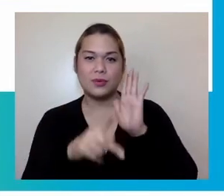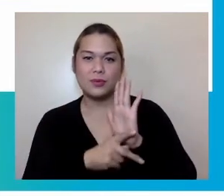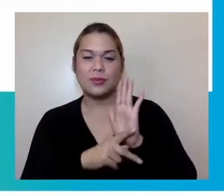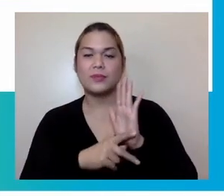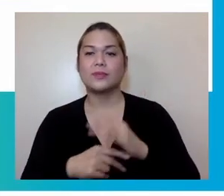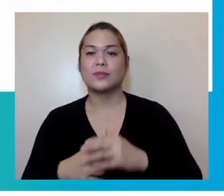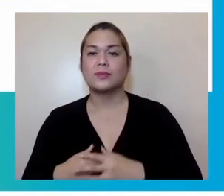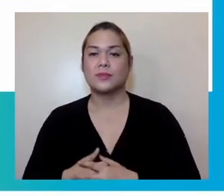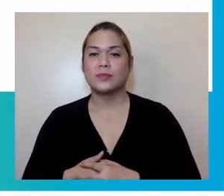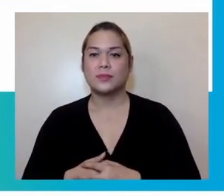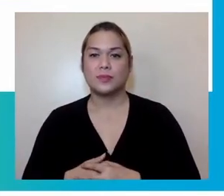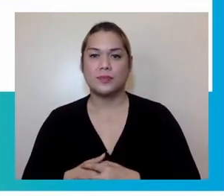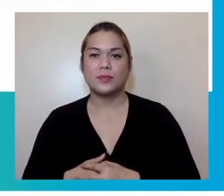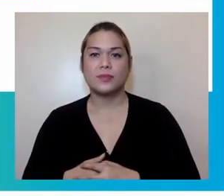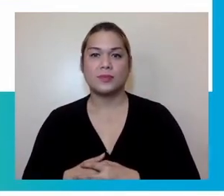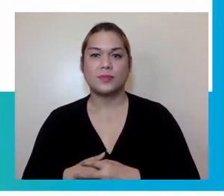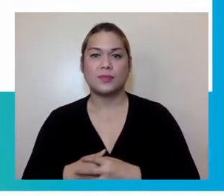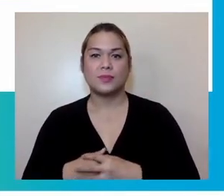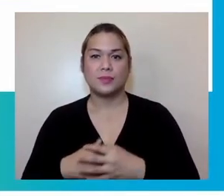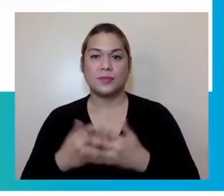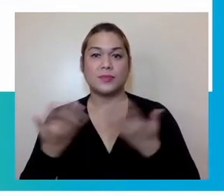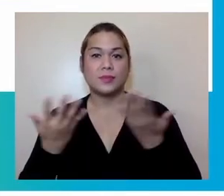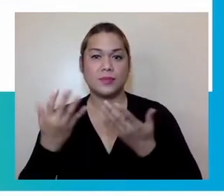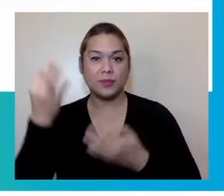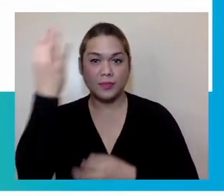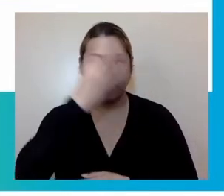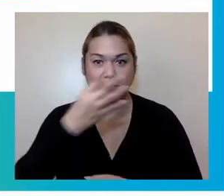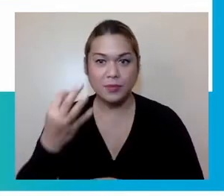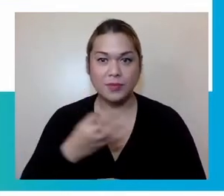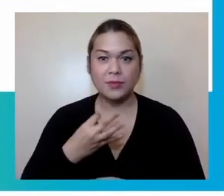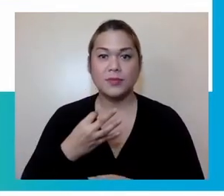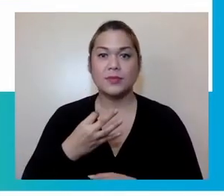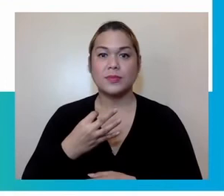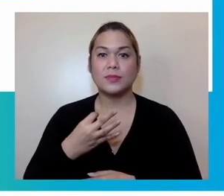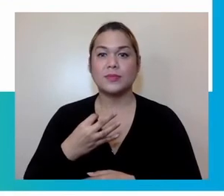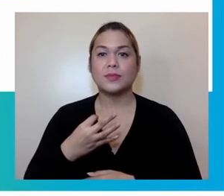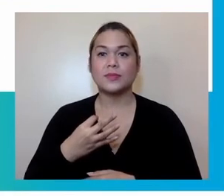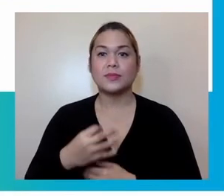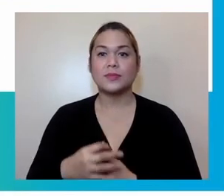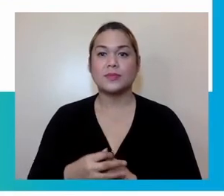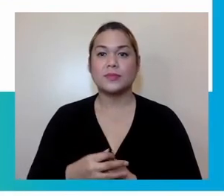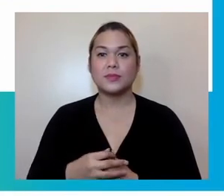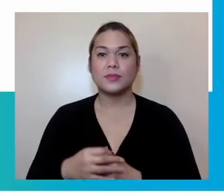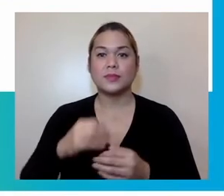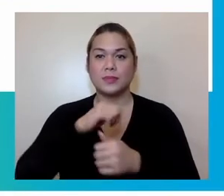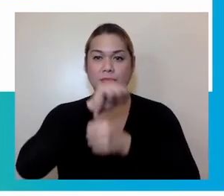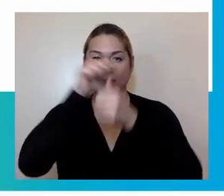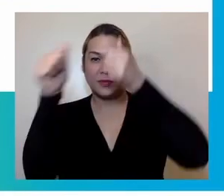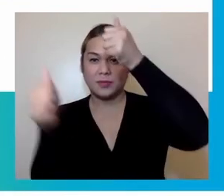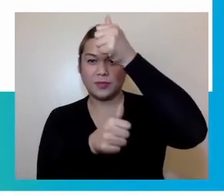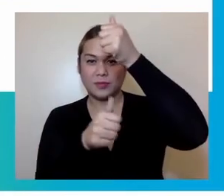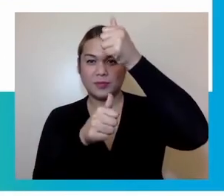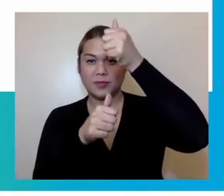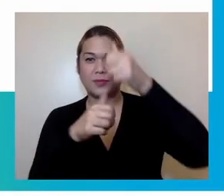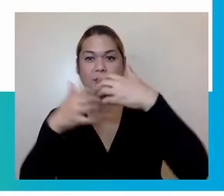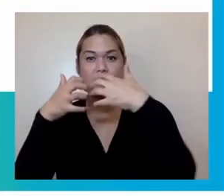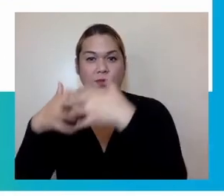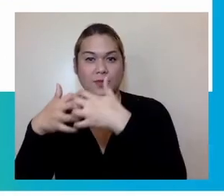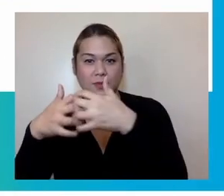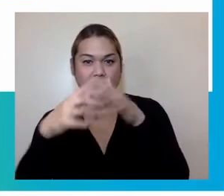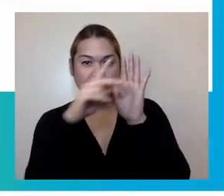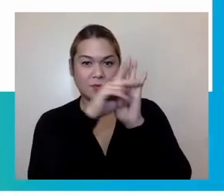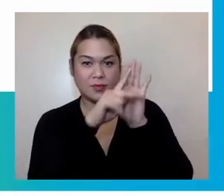every question you pose, because there are other sectors where we need Paris alignment as well. I stop there. Thank you.